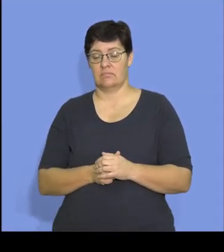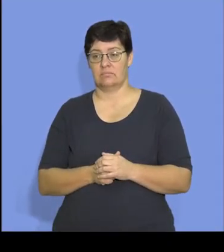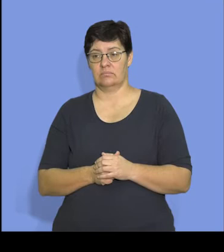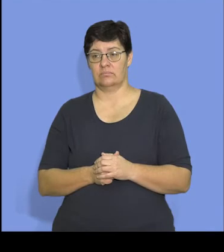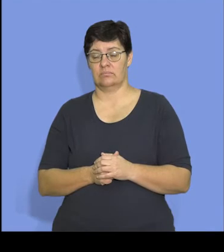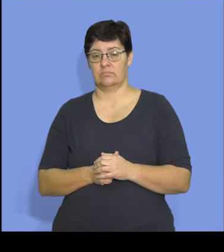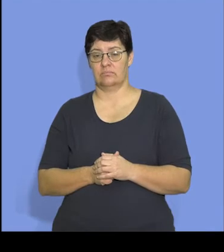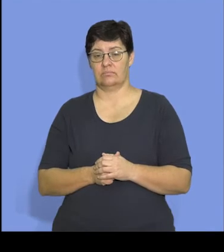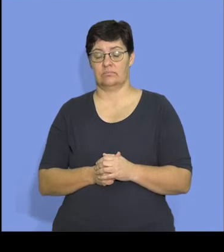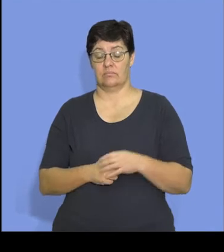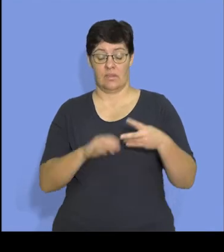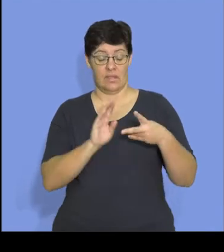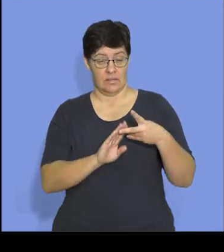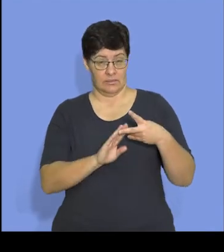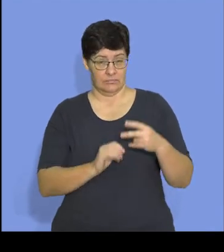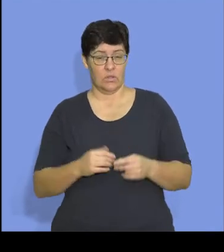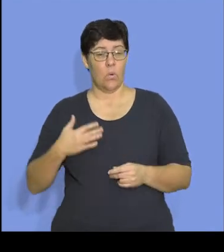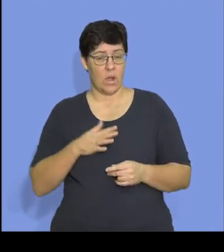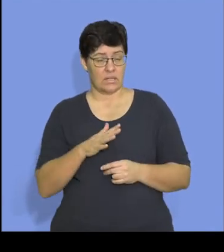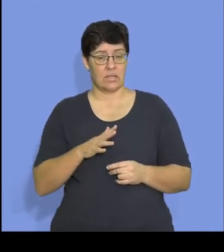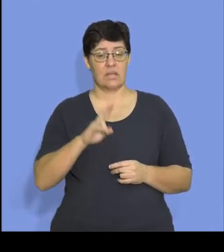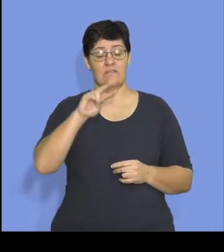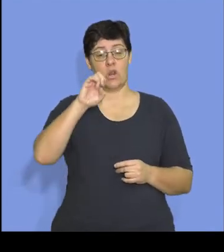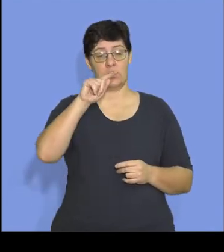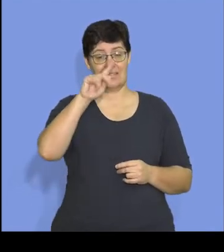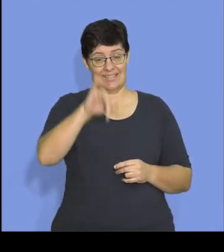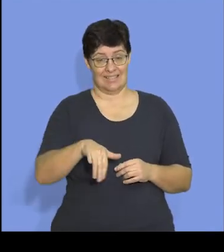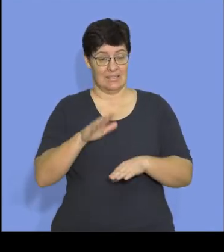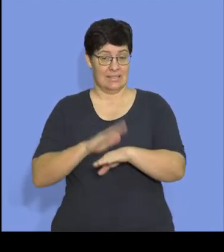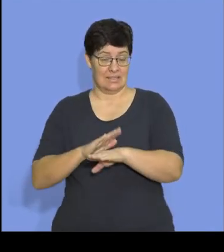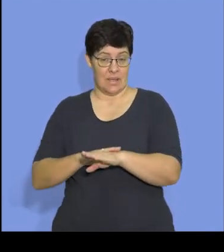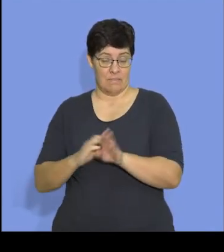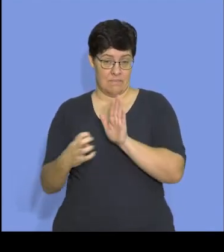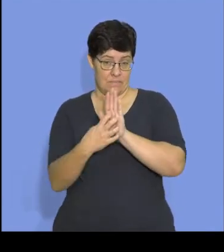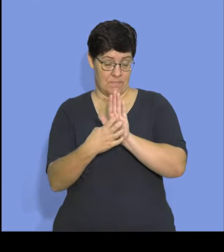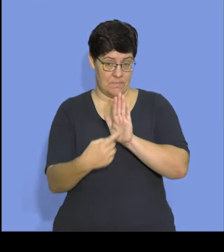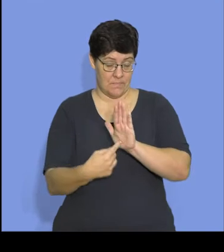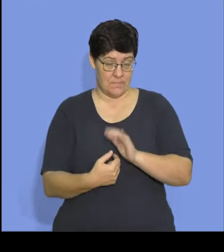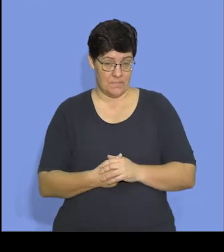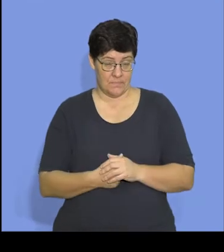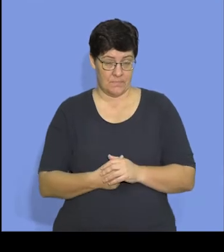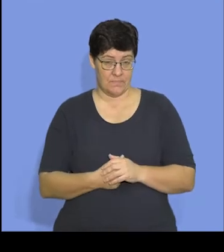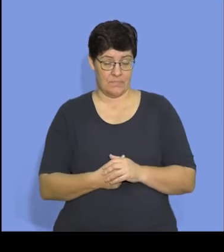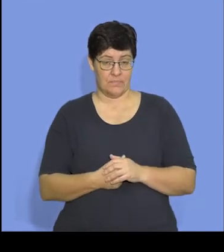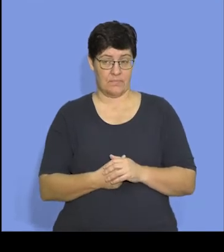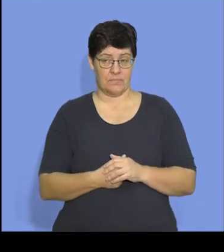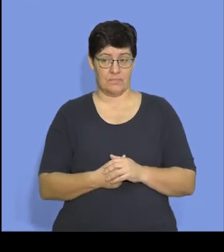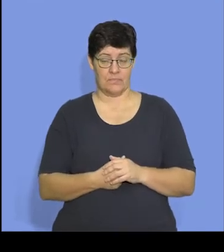Now they want the velocity time graph. Okay, so